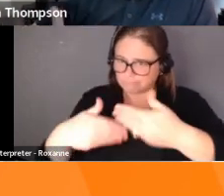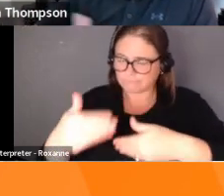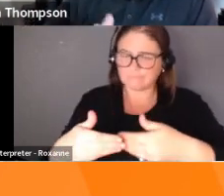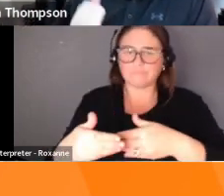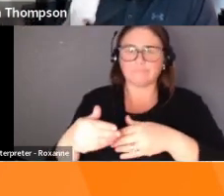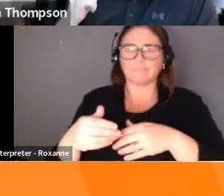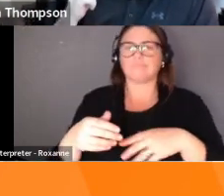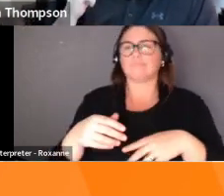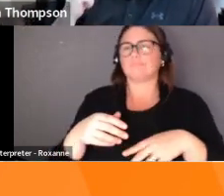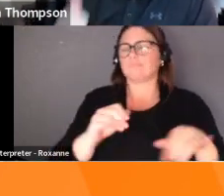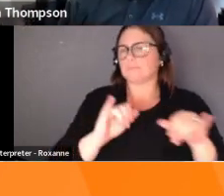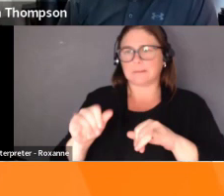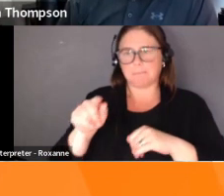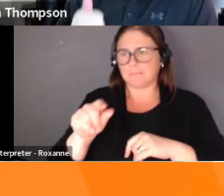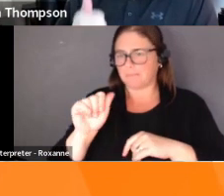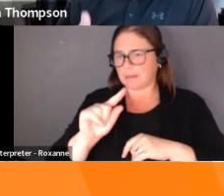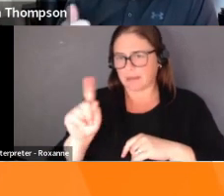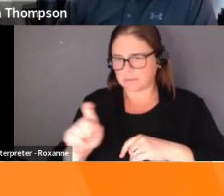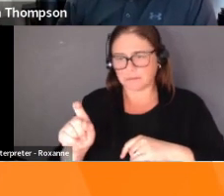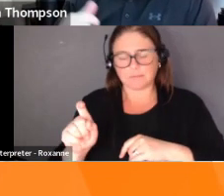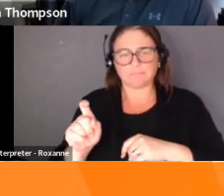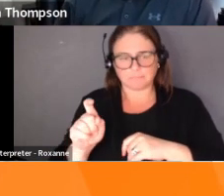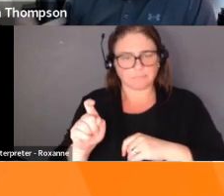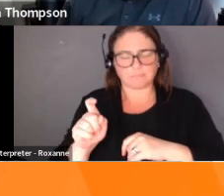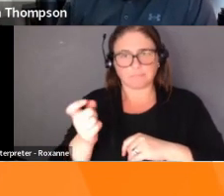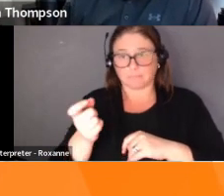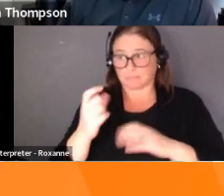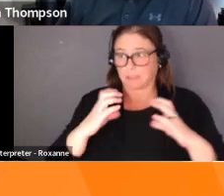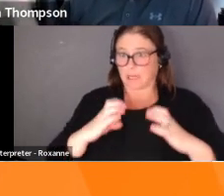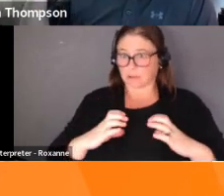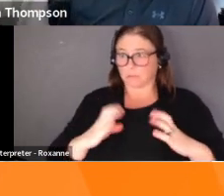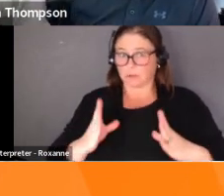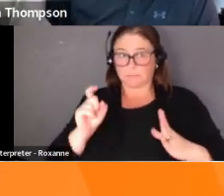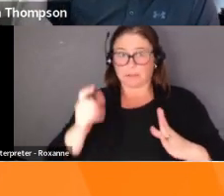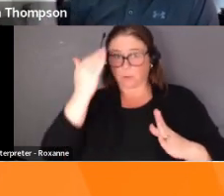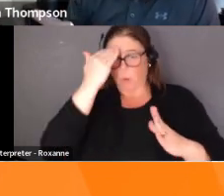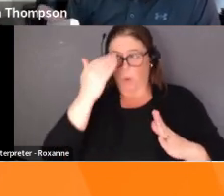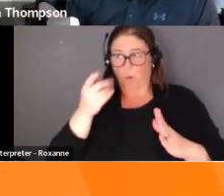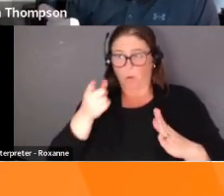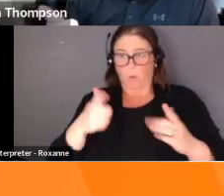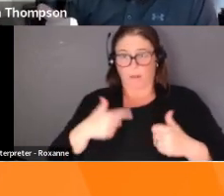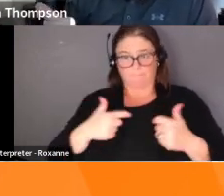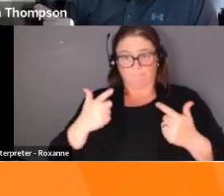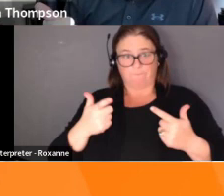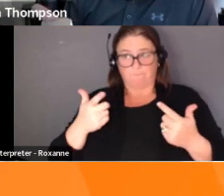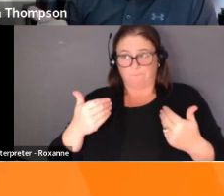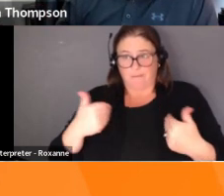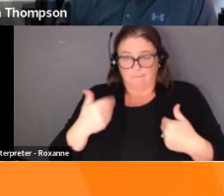on Amazon, we have to make sure customers actually know we're there. And so we want to notify our